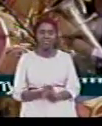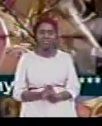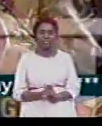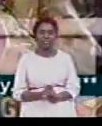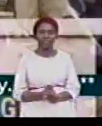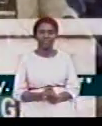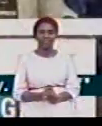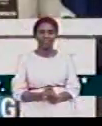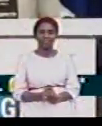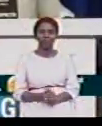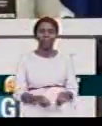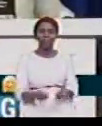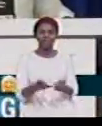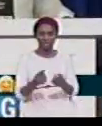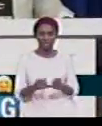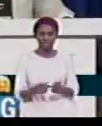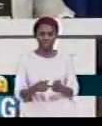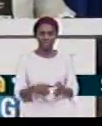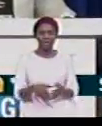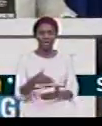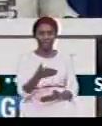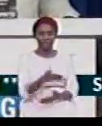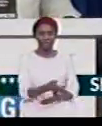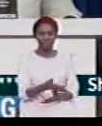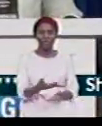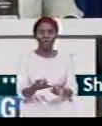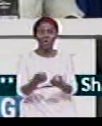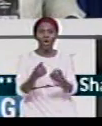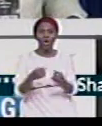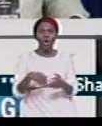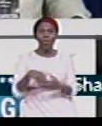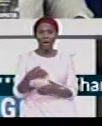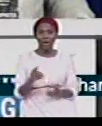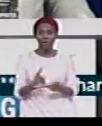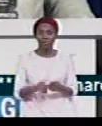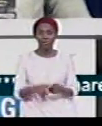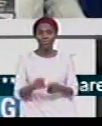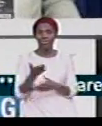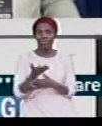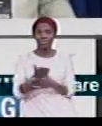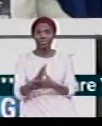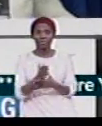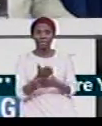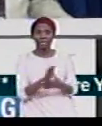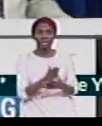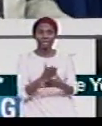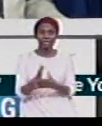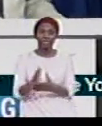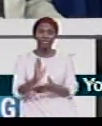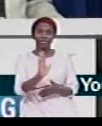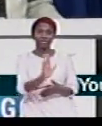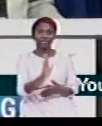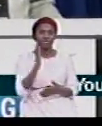Come out. Come out to give your testimony.